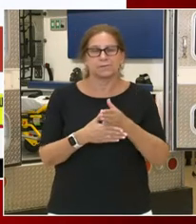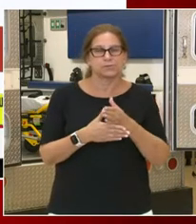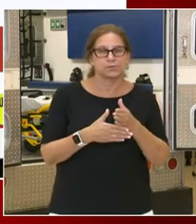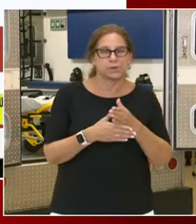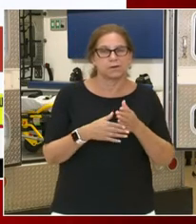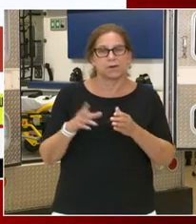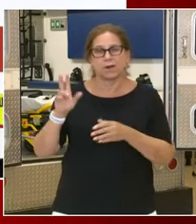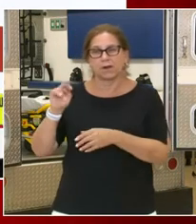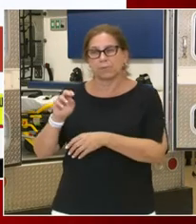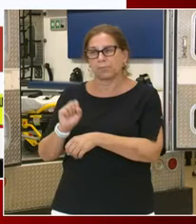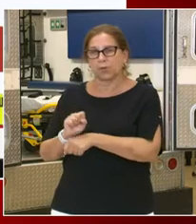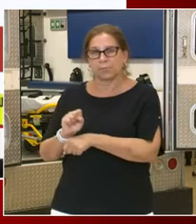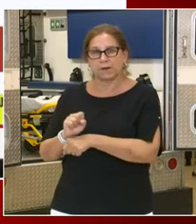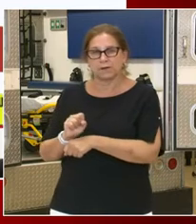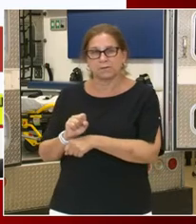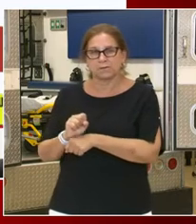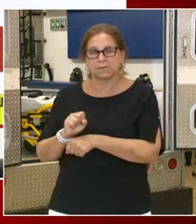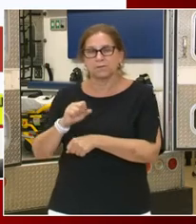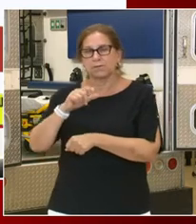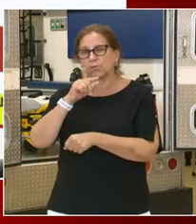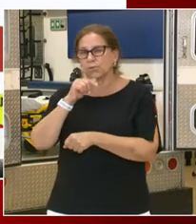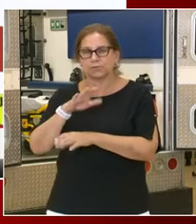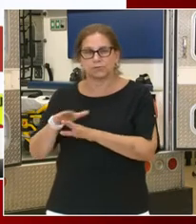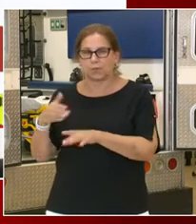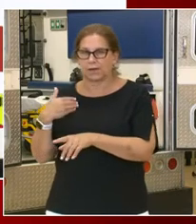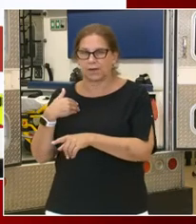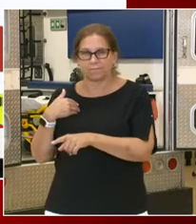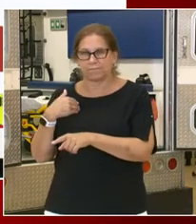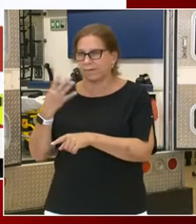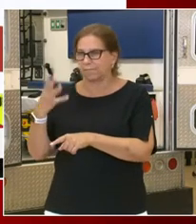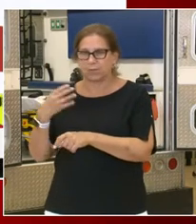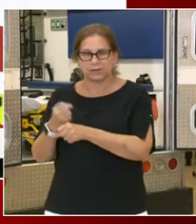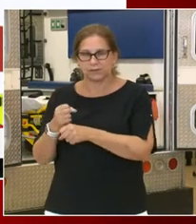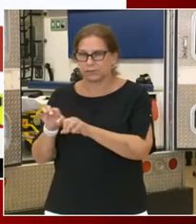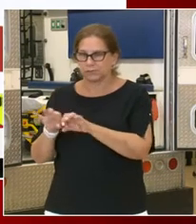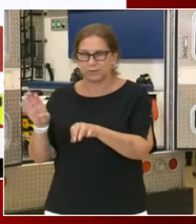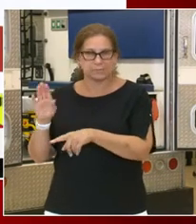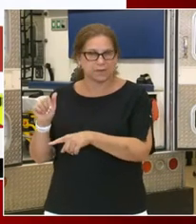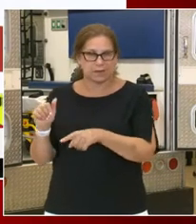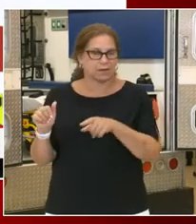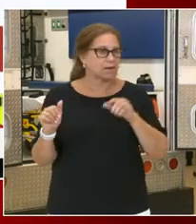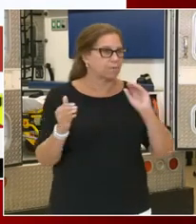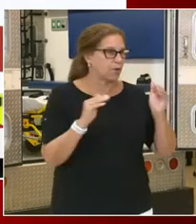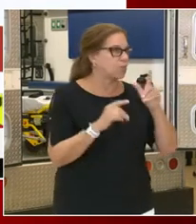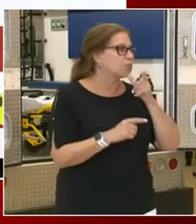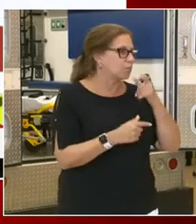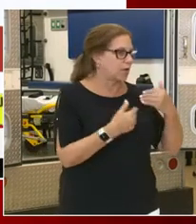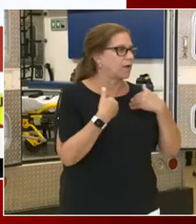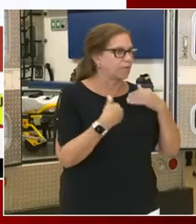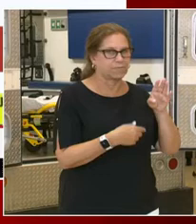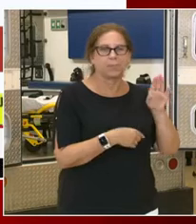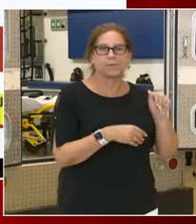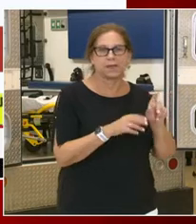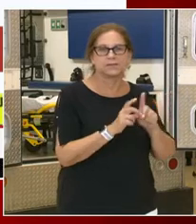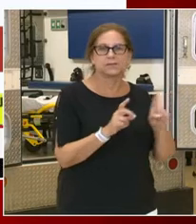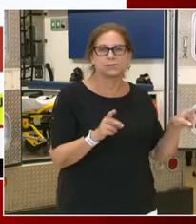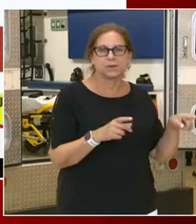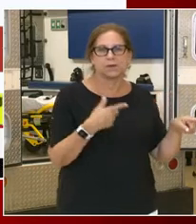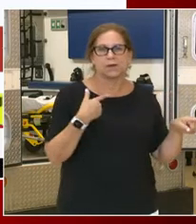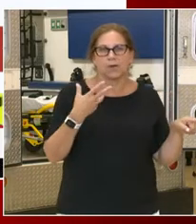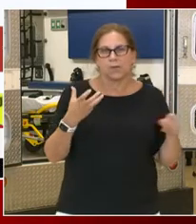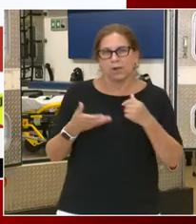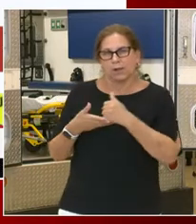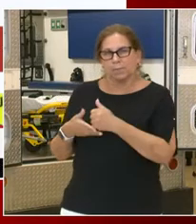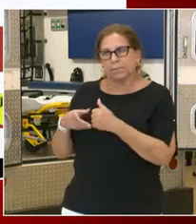those residents who don't have bachelor's degrees versus those that do. So we're squarely focused on a jobs recovery program